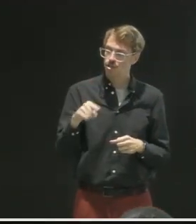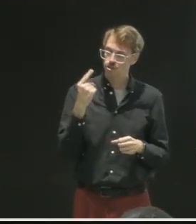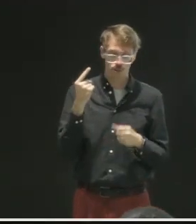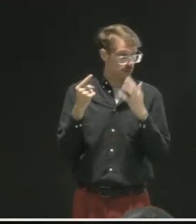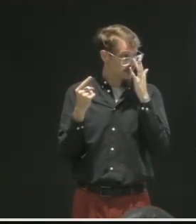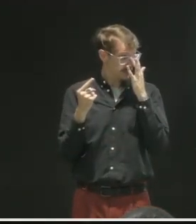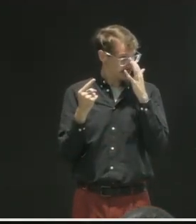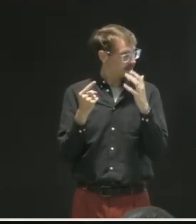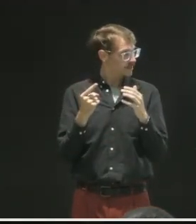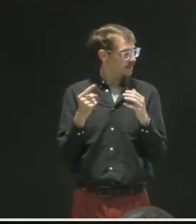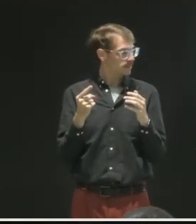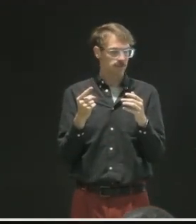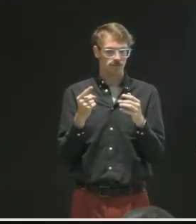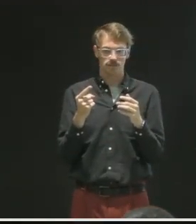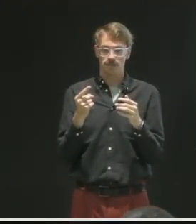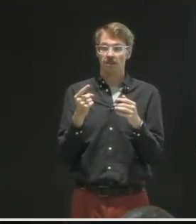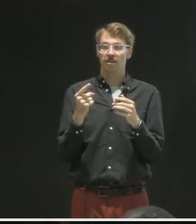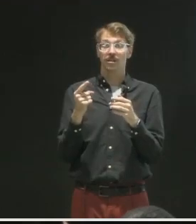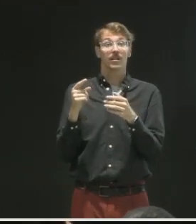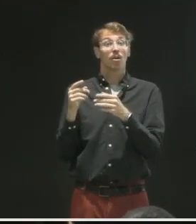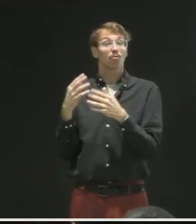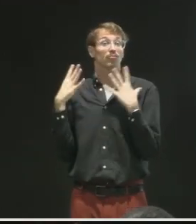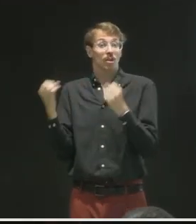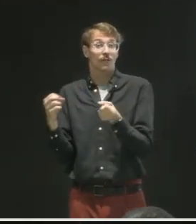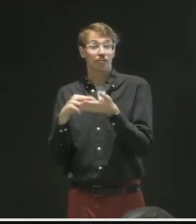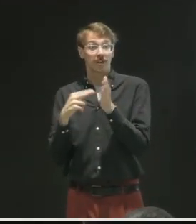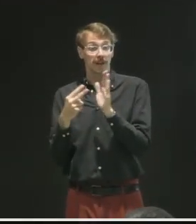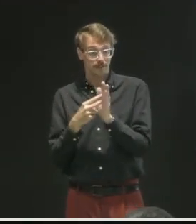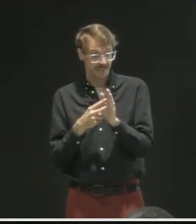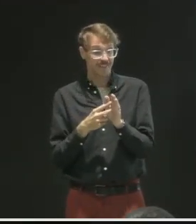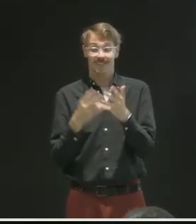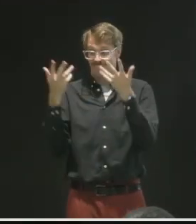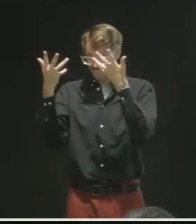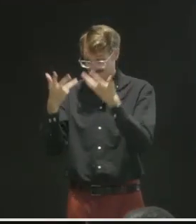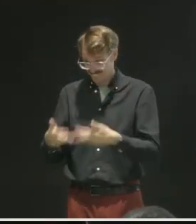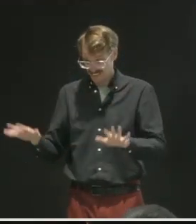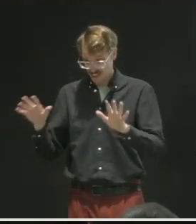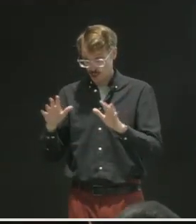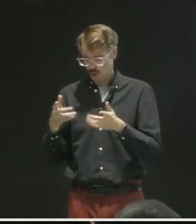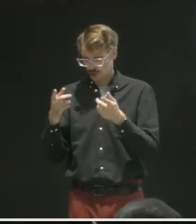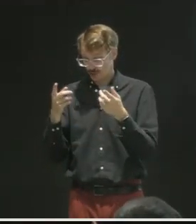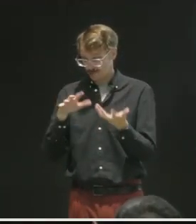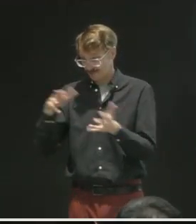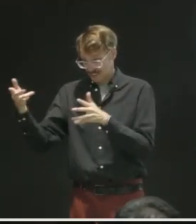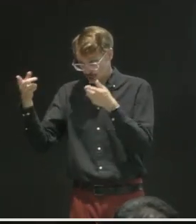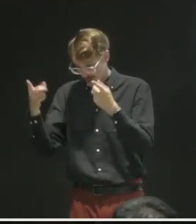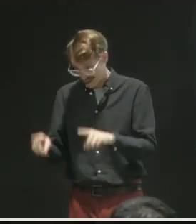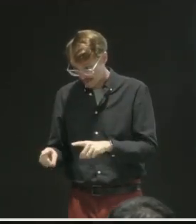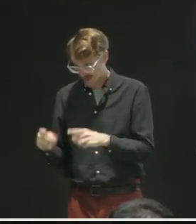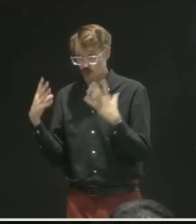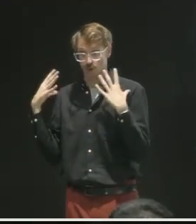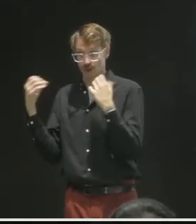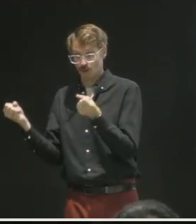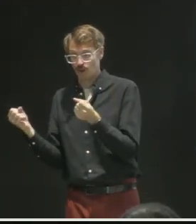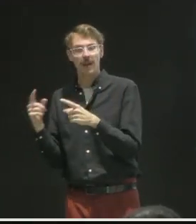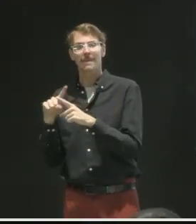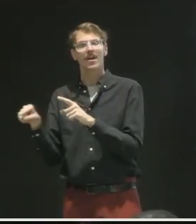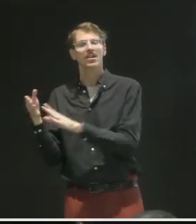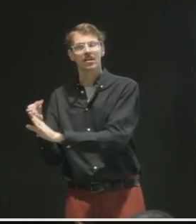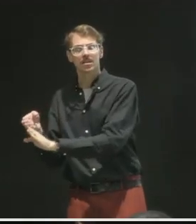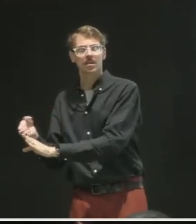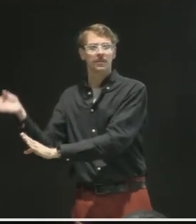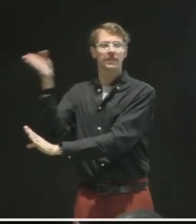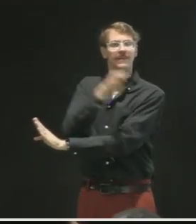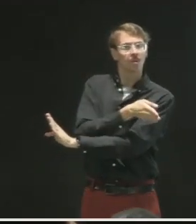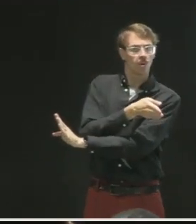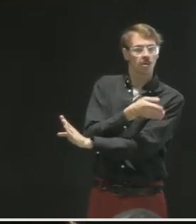simply recovery after you've been impacted, but before you've been impacted. And this may be sometimes one of the obstacles, is understanding that